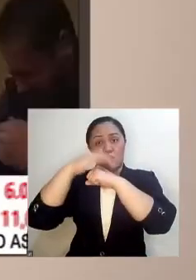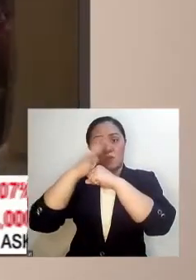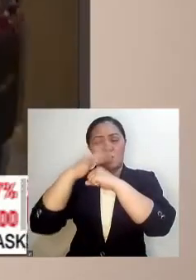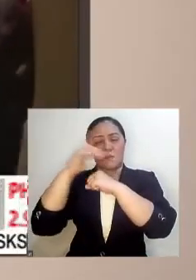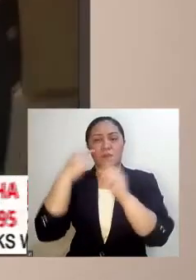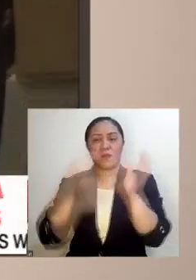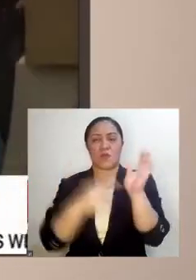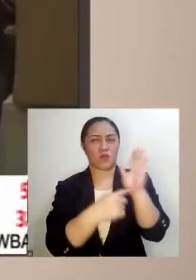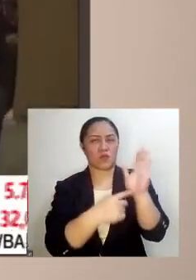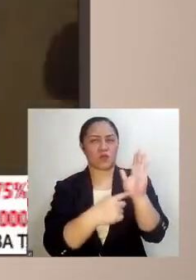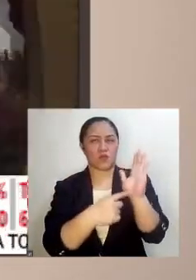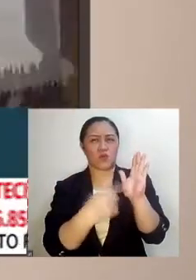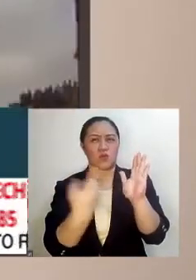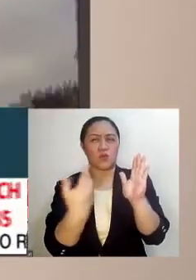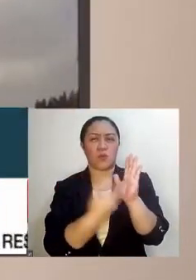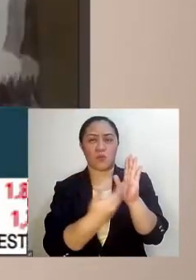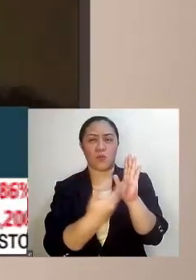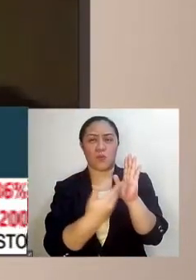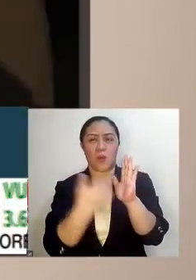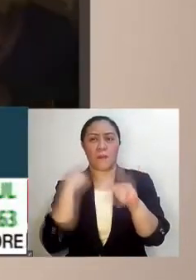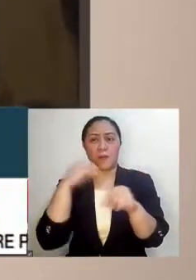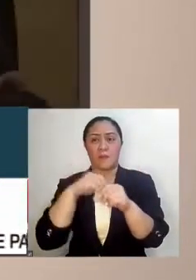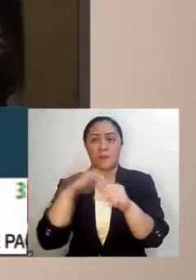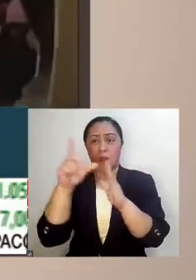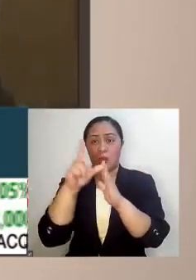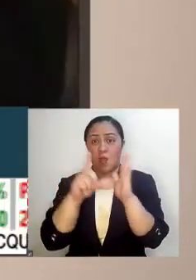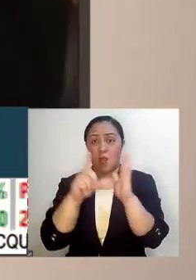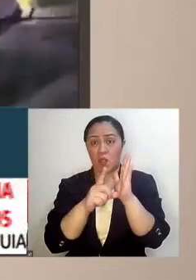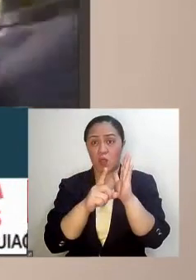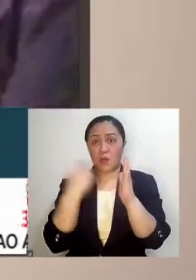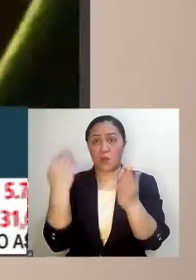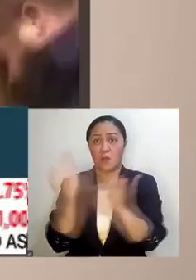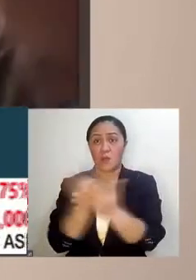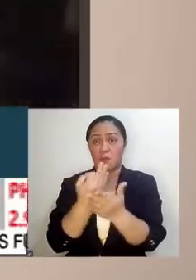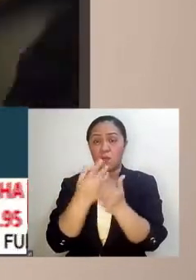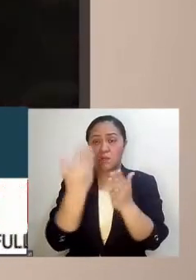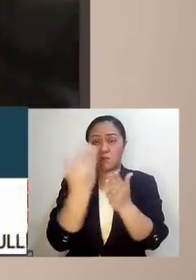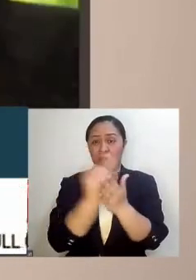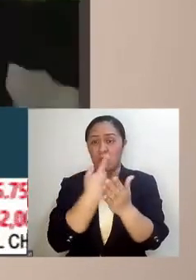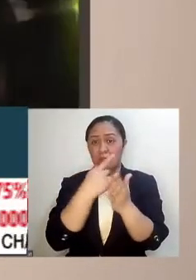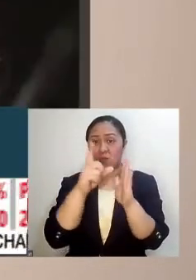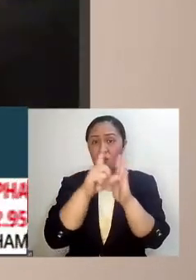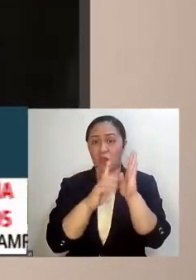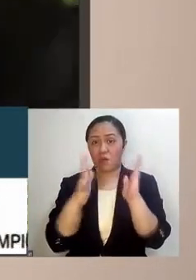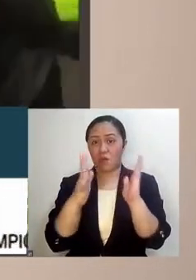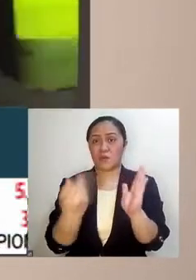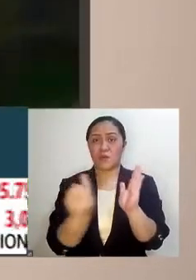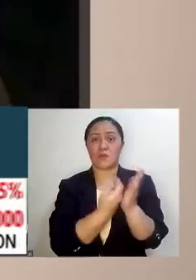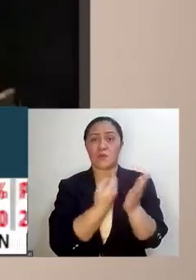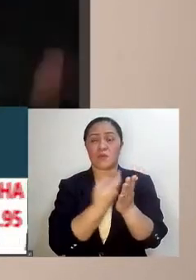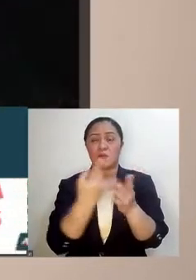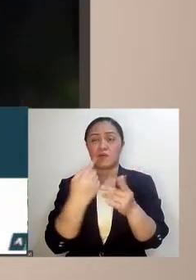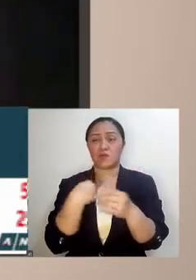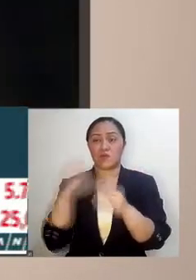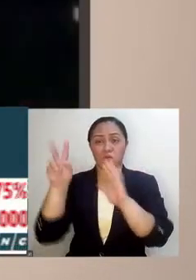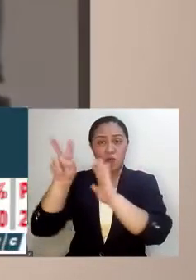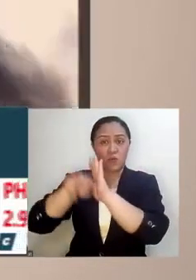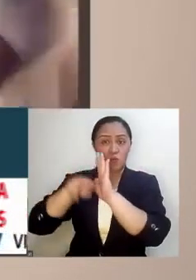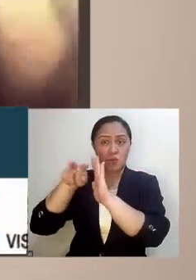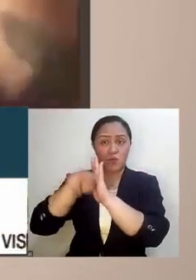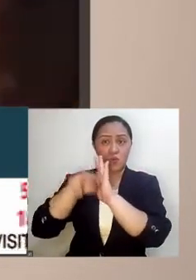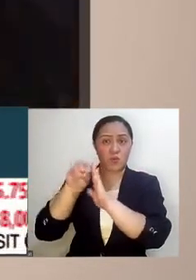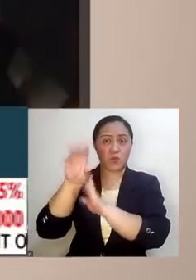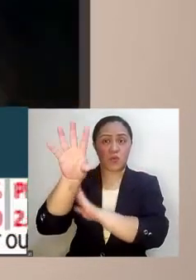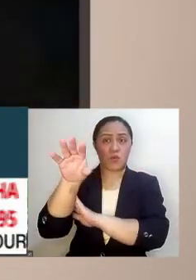Republican leader. Lawmakers showed fresh footage of last month's deadly siege at the Capitol, saying Trump did little to stop the